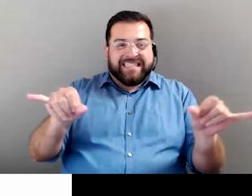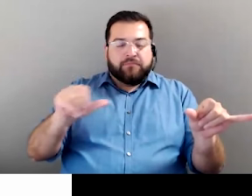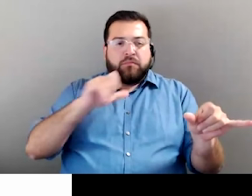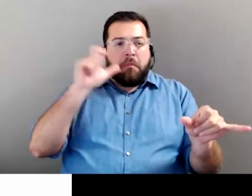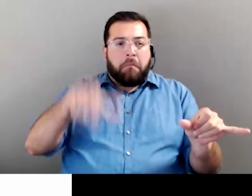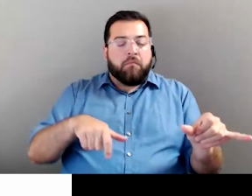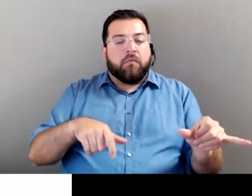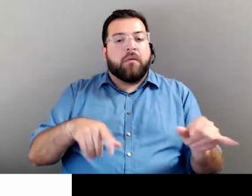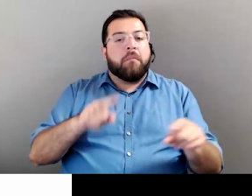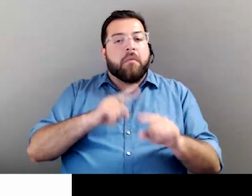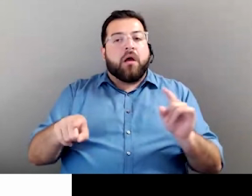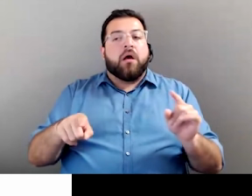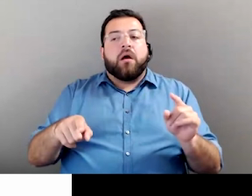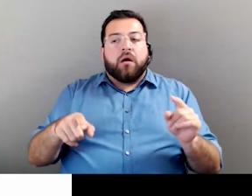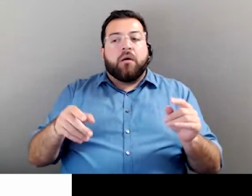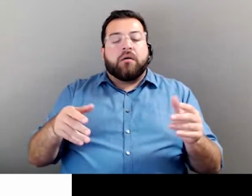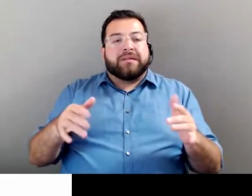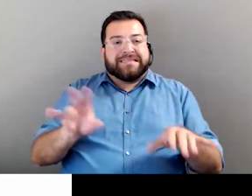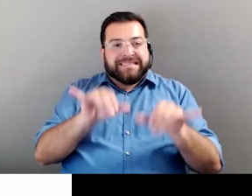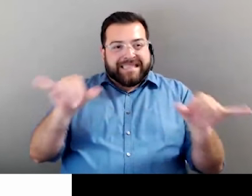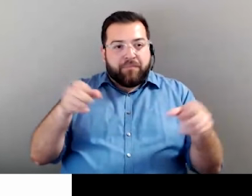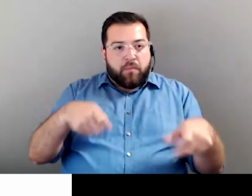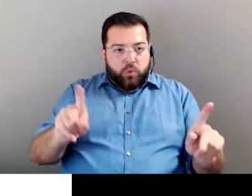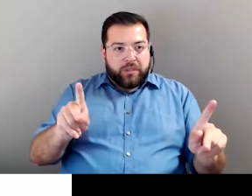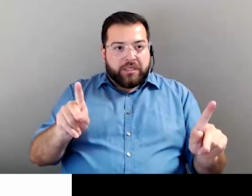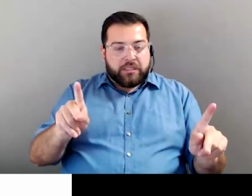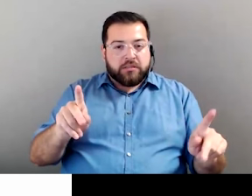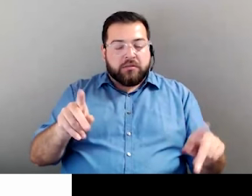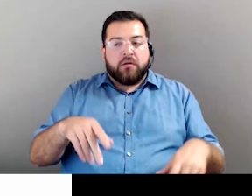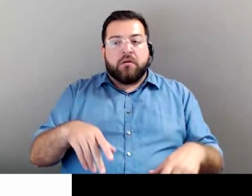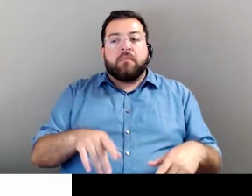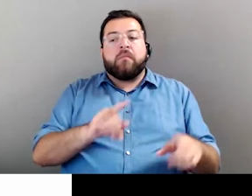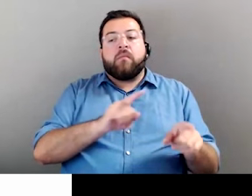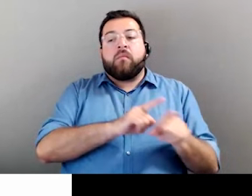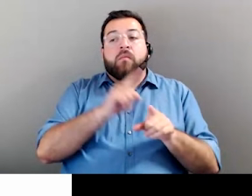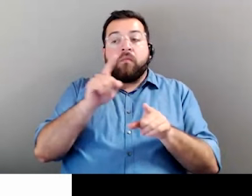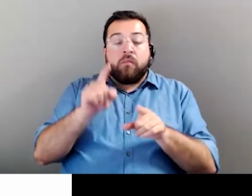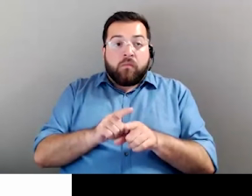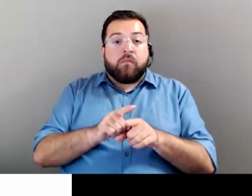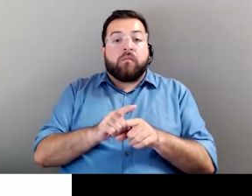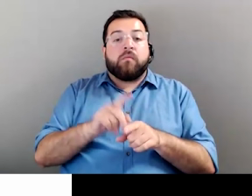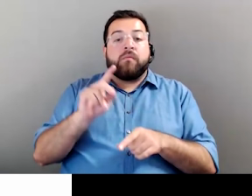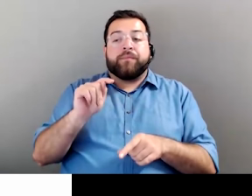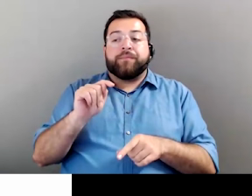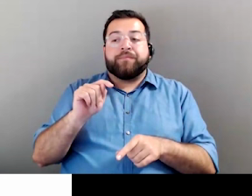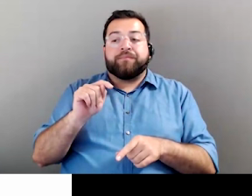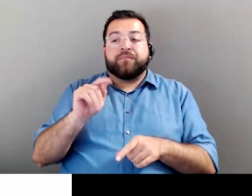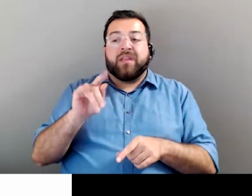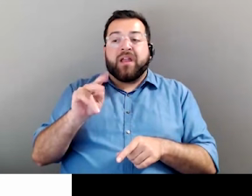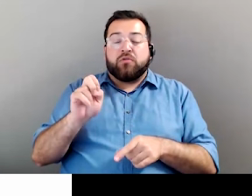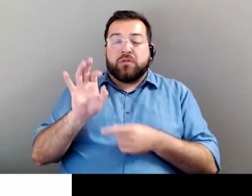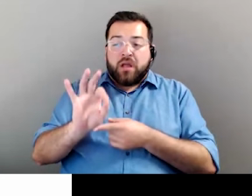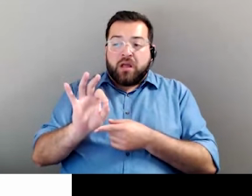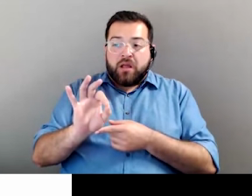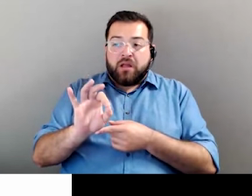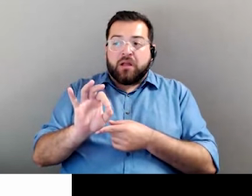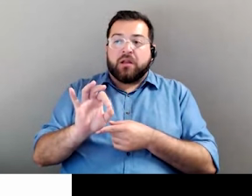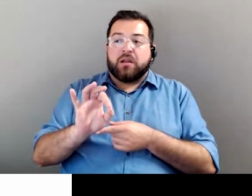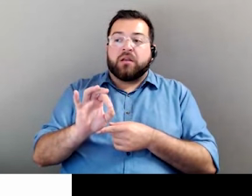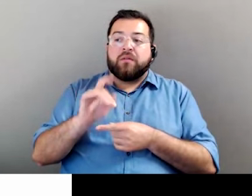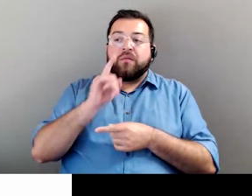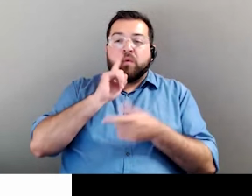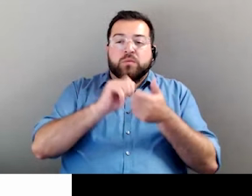what Title IX covers for athletics. It also looks into like the women's and sports teams of, you know, their